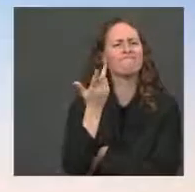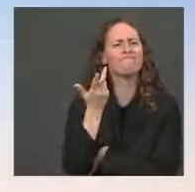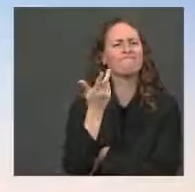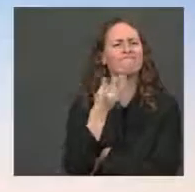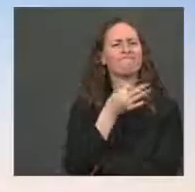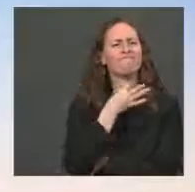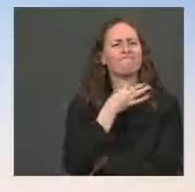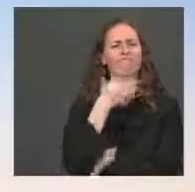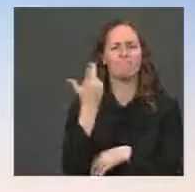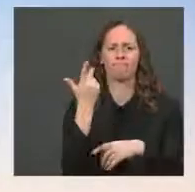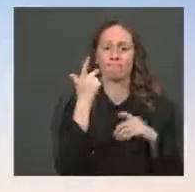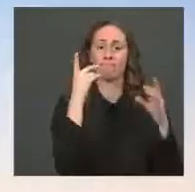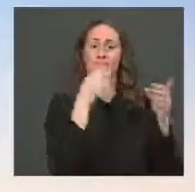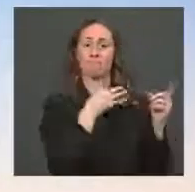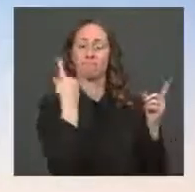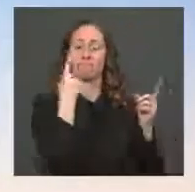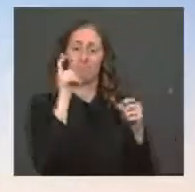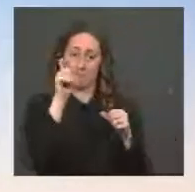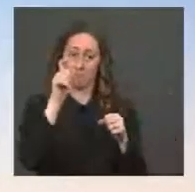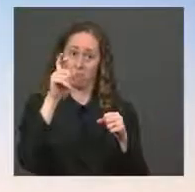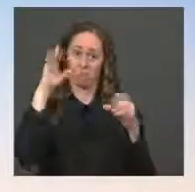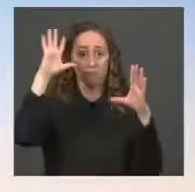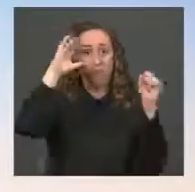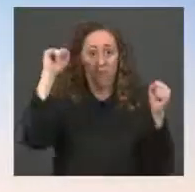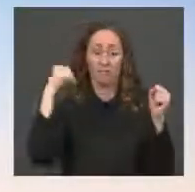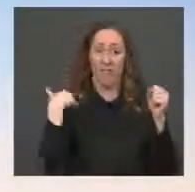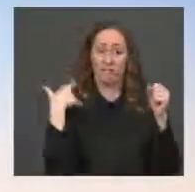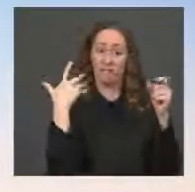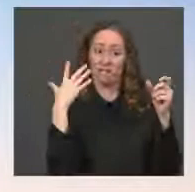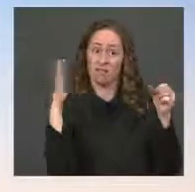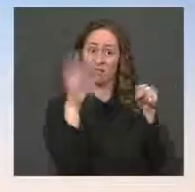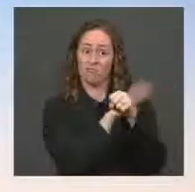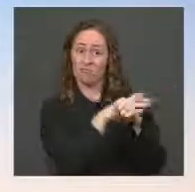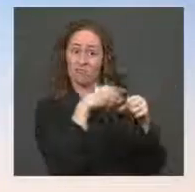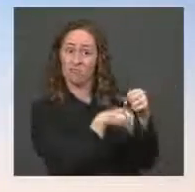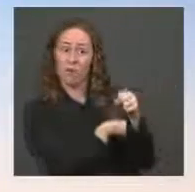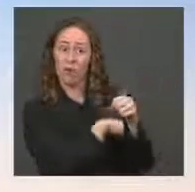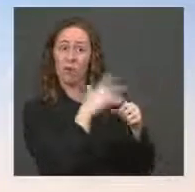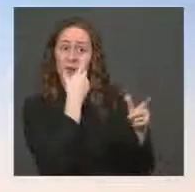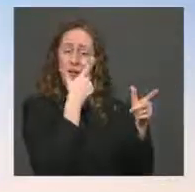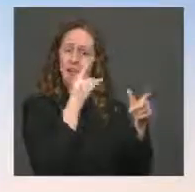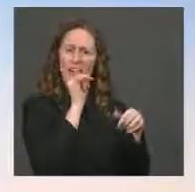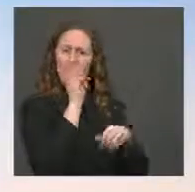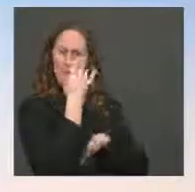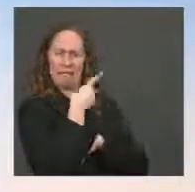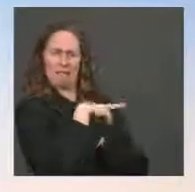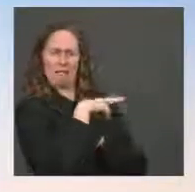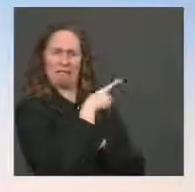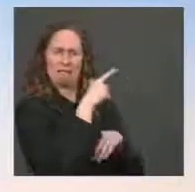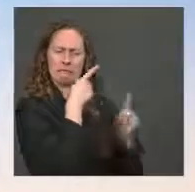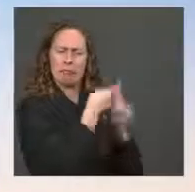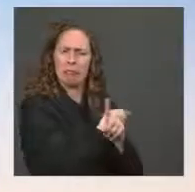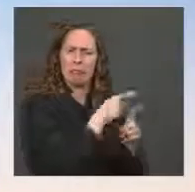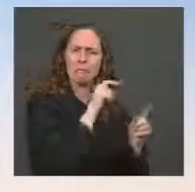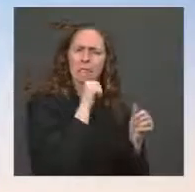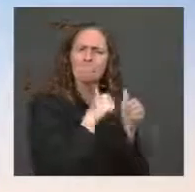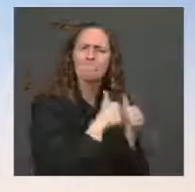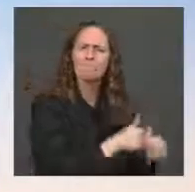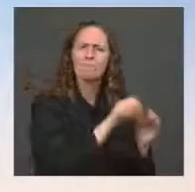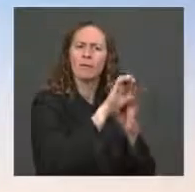to assessing whether an order is constitutional? What if someone who's serving this president feels